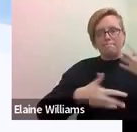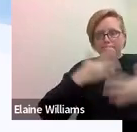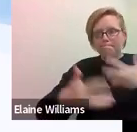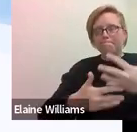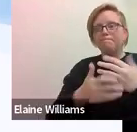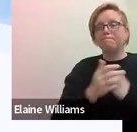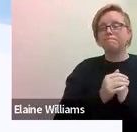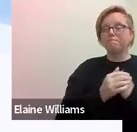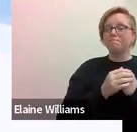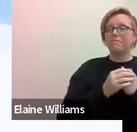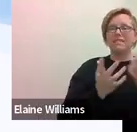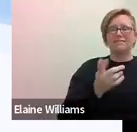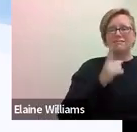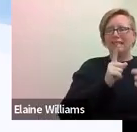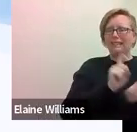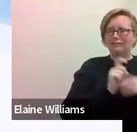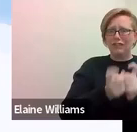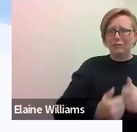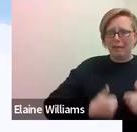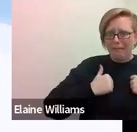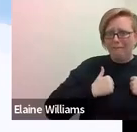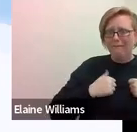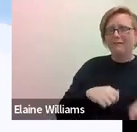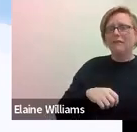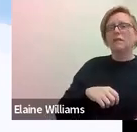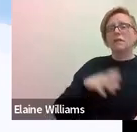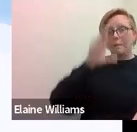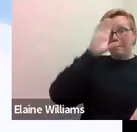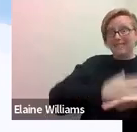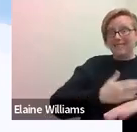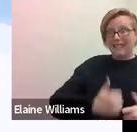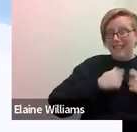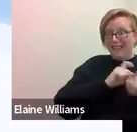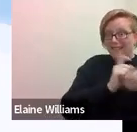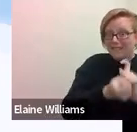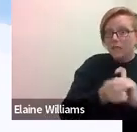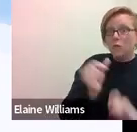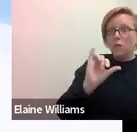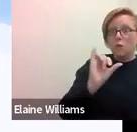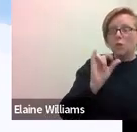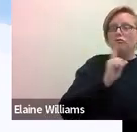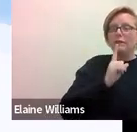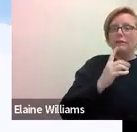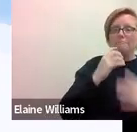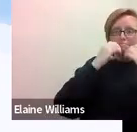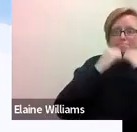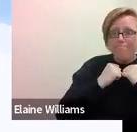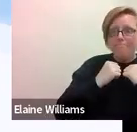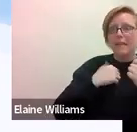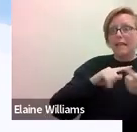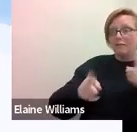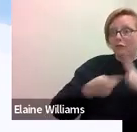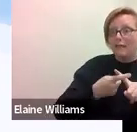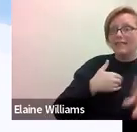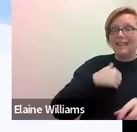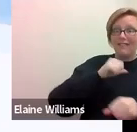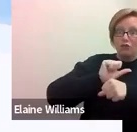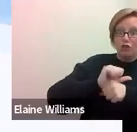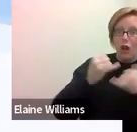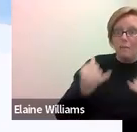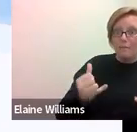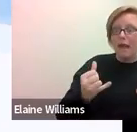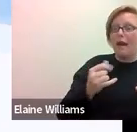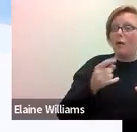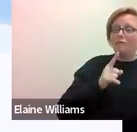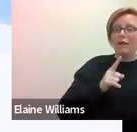apartment. He's a very fulfilling life. He's a valued, cherished member of our family and has friends. And that was